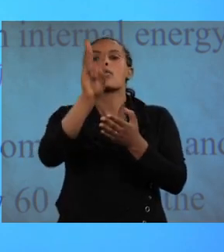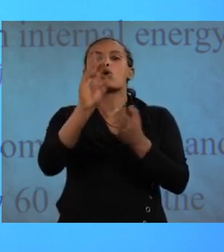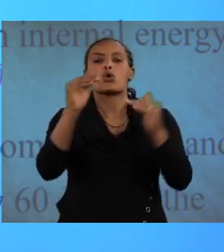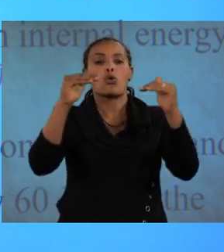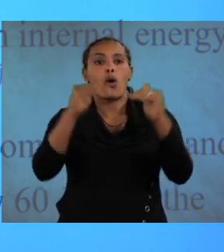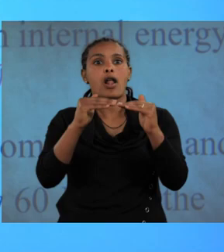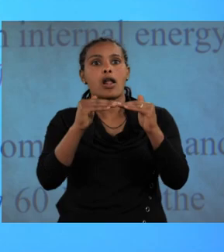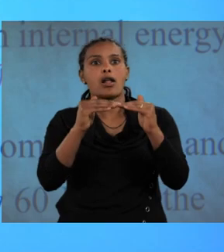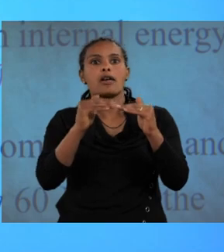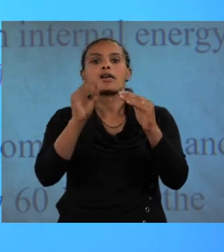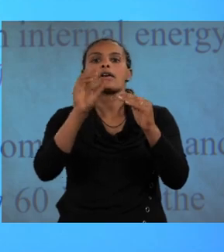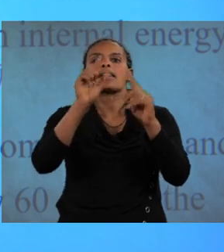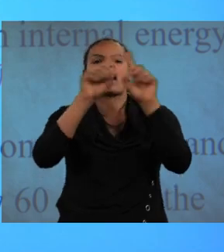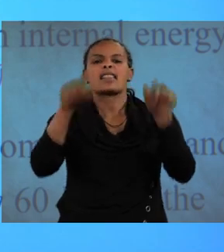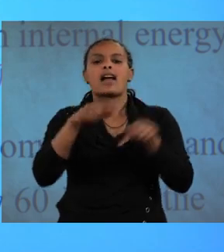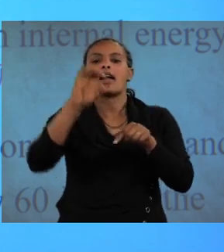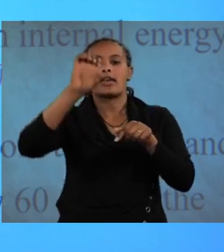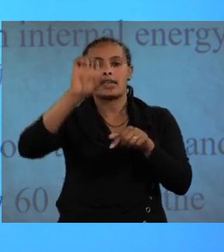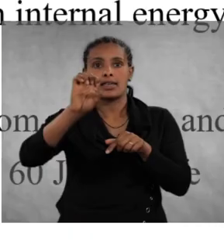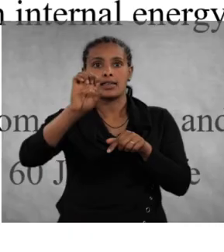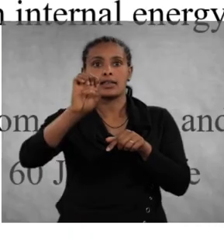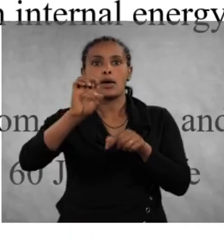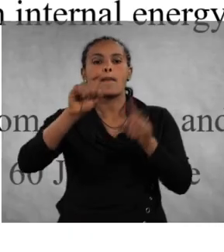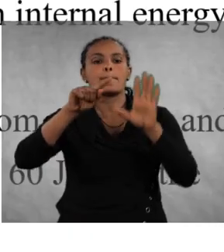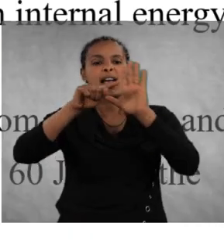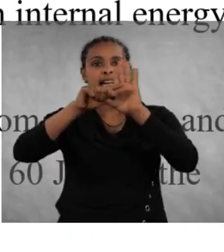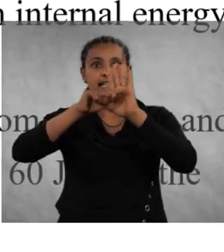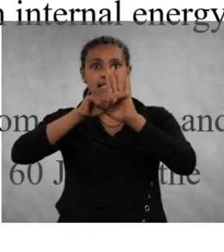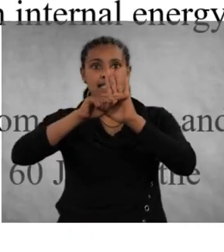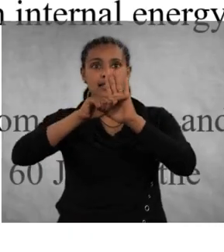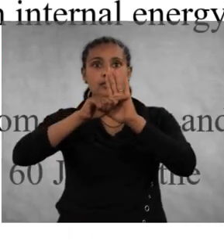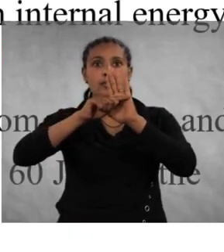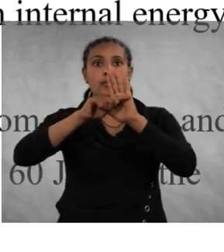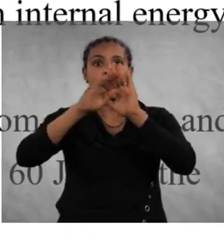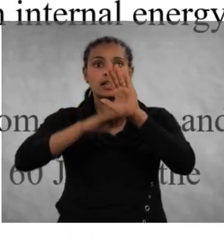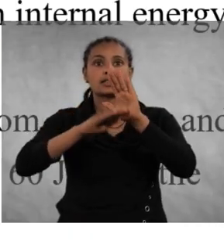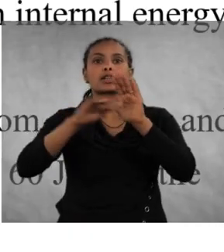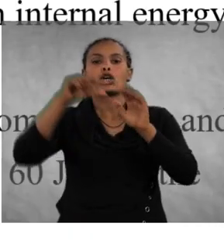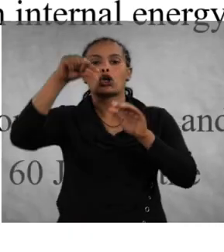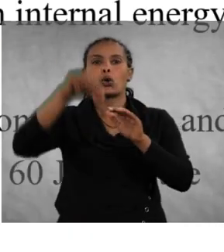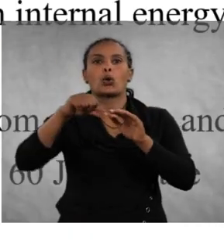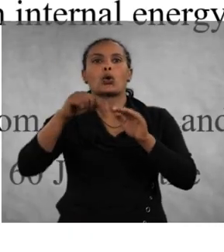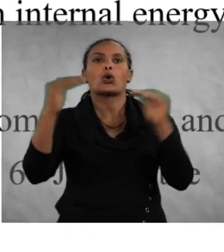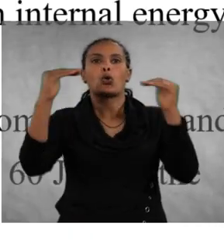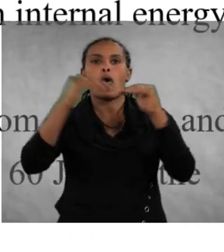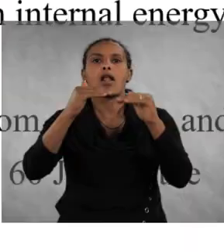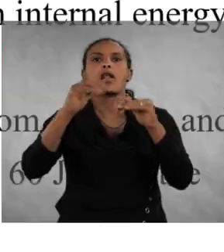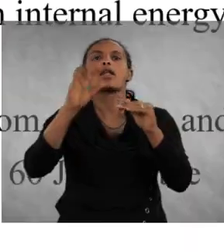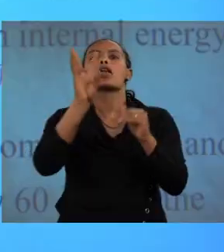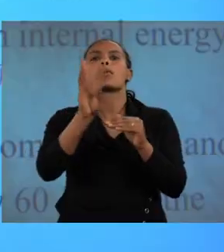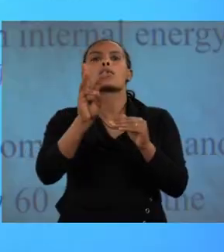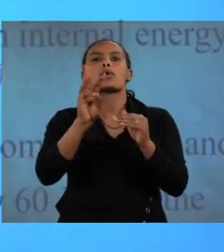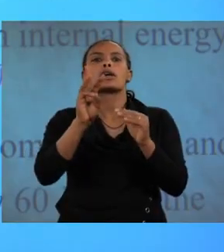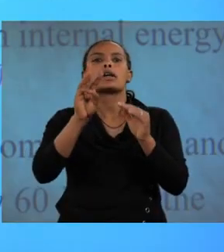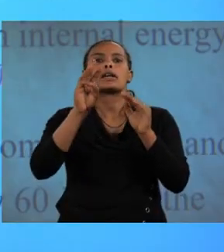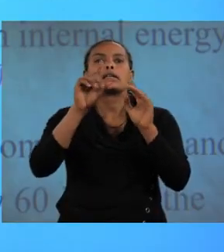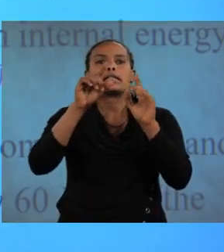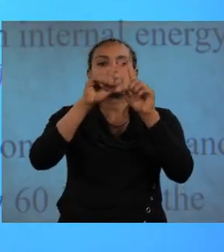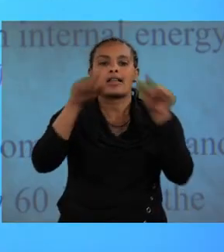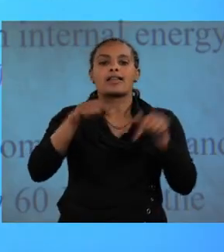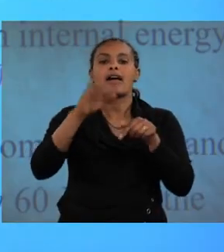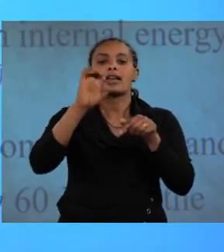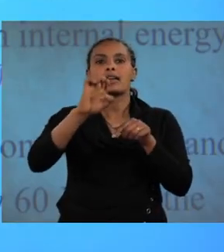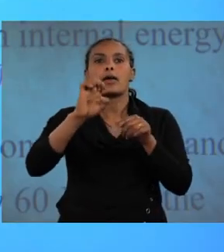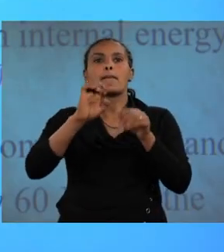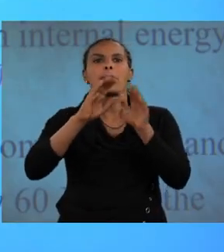equal delta E minus Q equal W. Delta